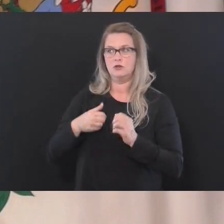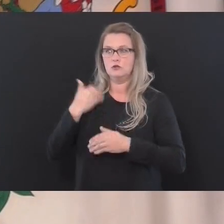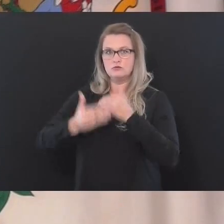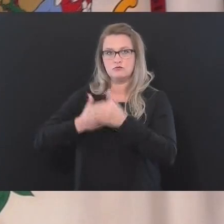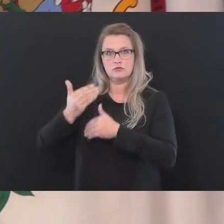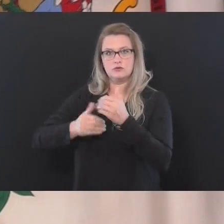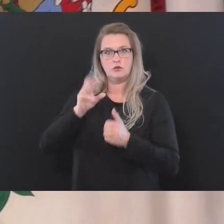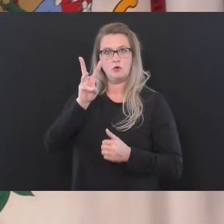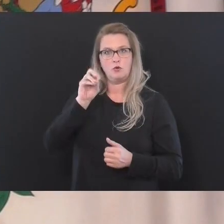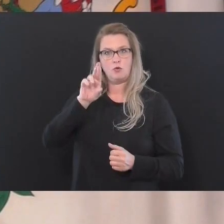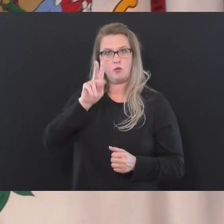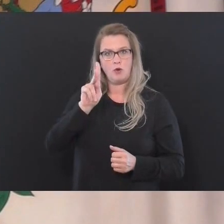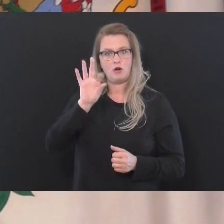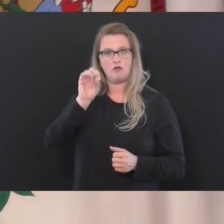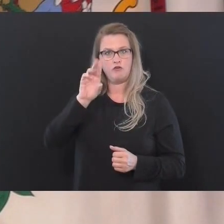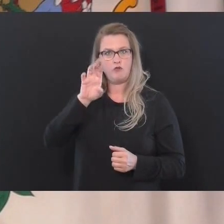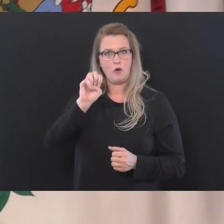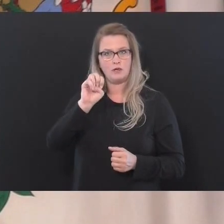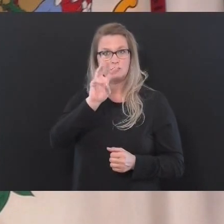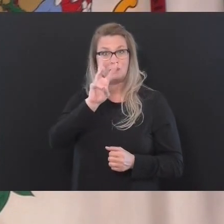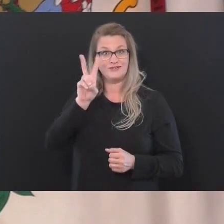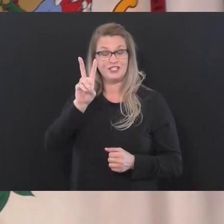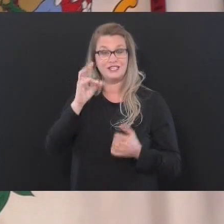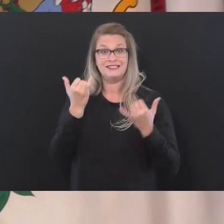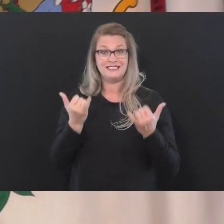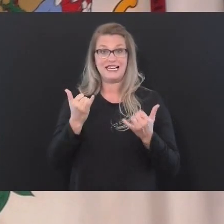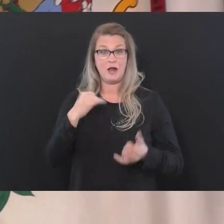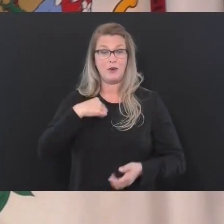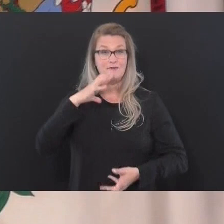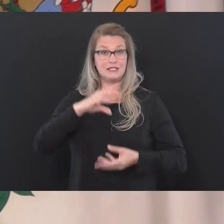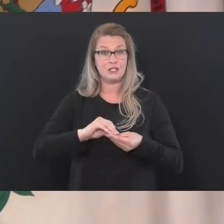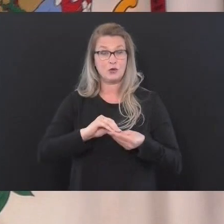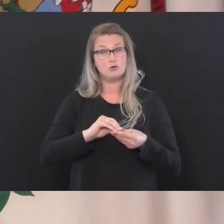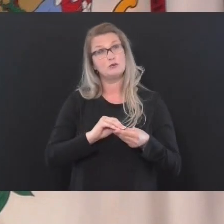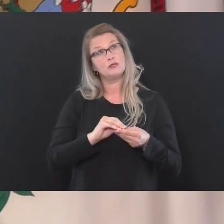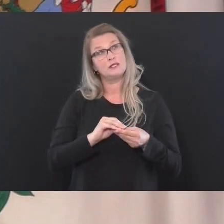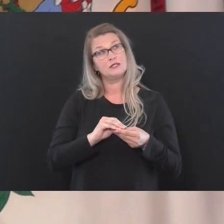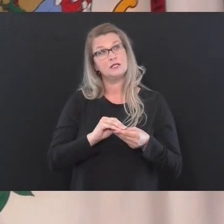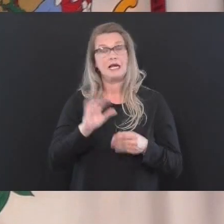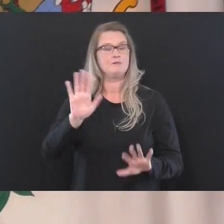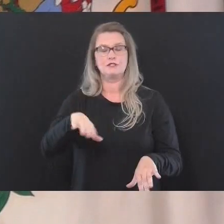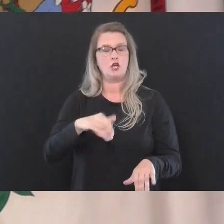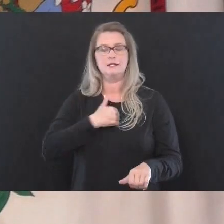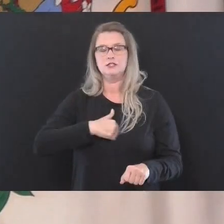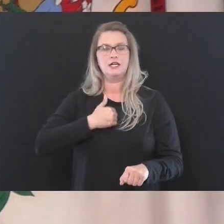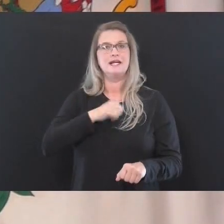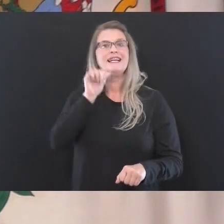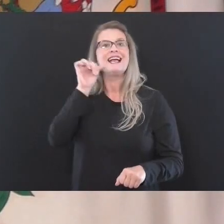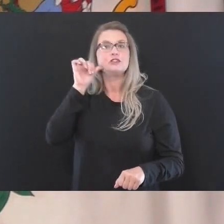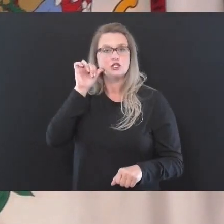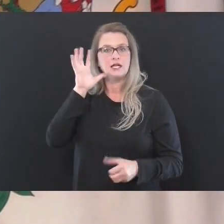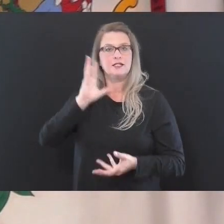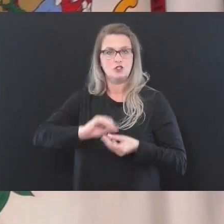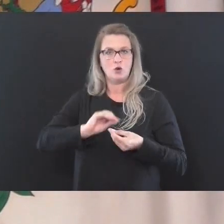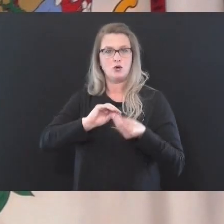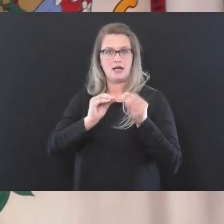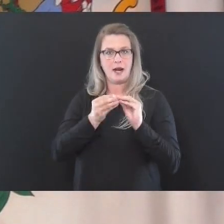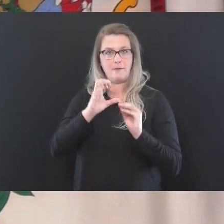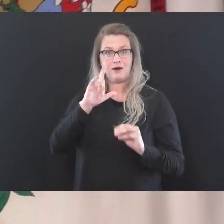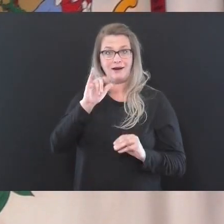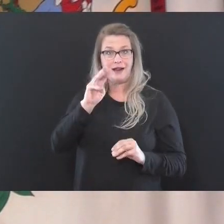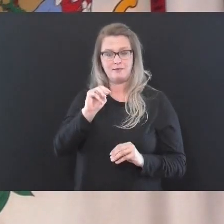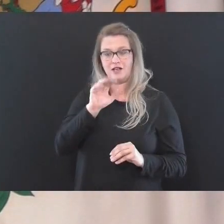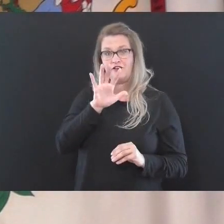Workforce West Virginia. Today, we had a total, yesterday, we had a total number of claims that came in